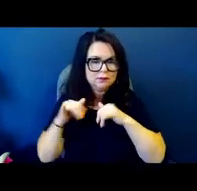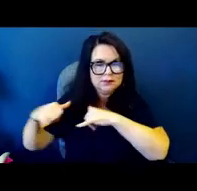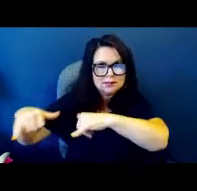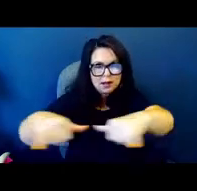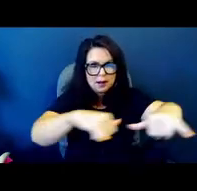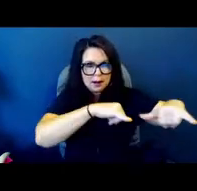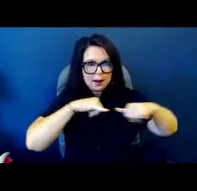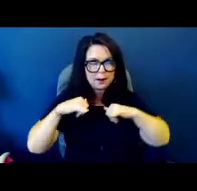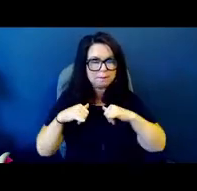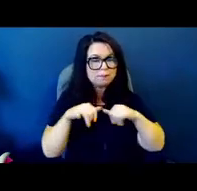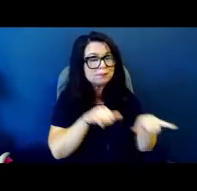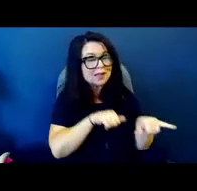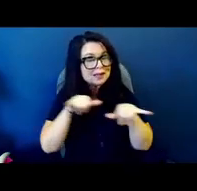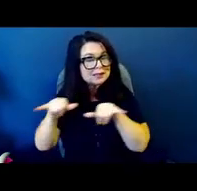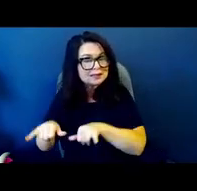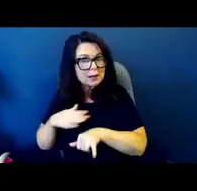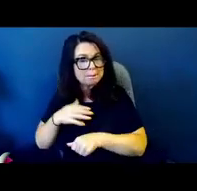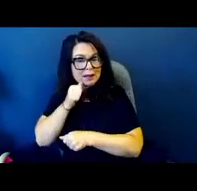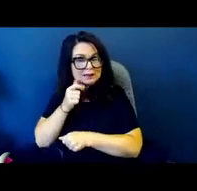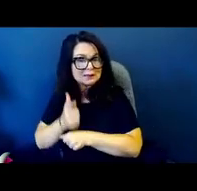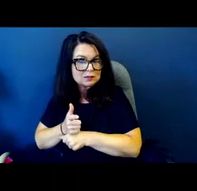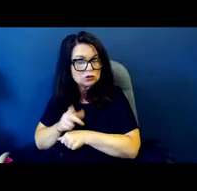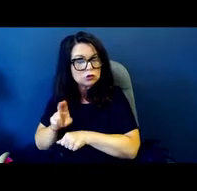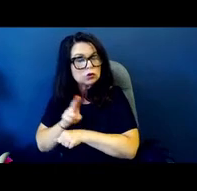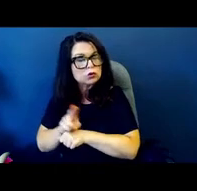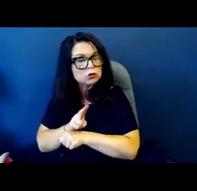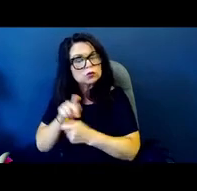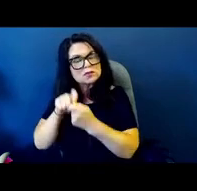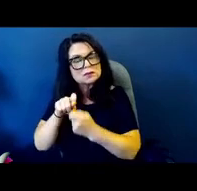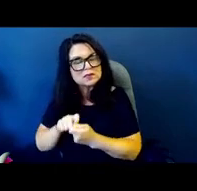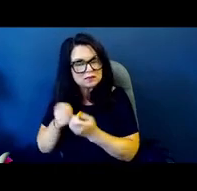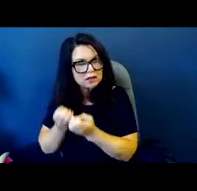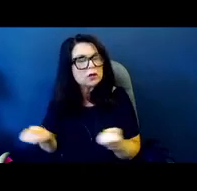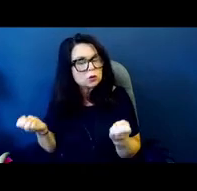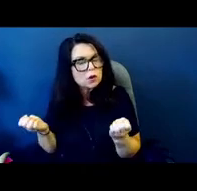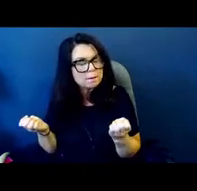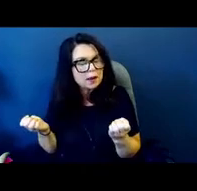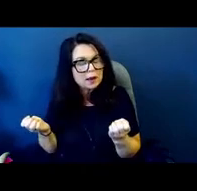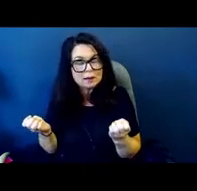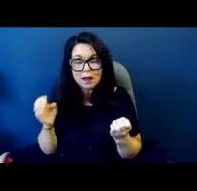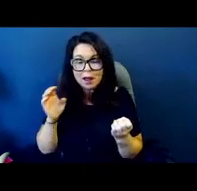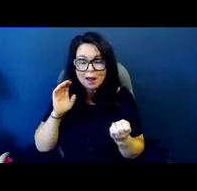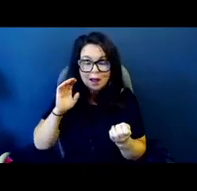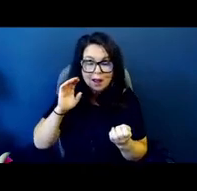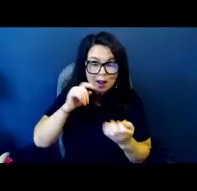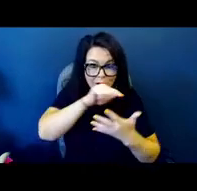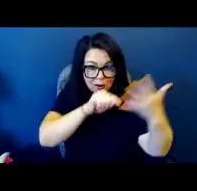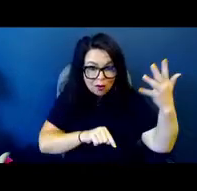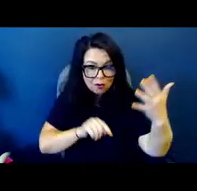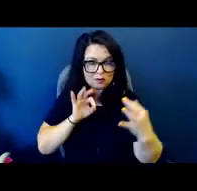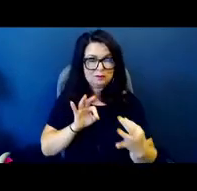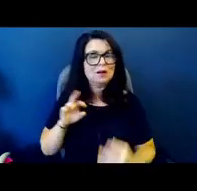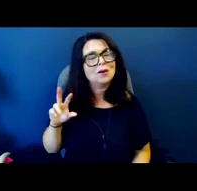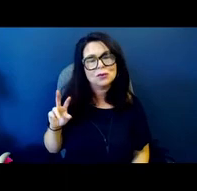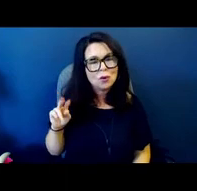my sister would need to use a screen reader. So all of those things are not perfect, but I know that people are